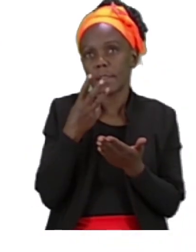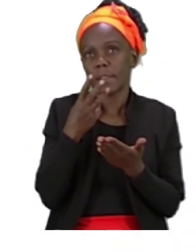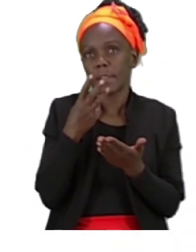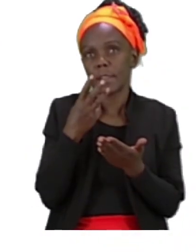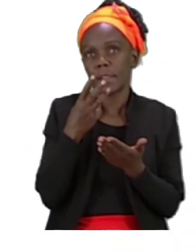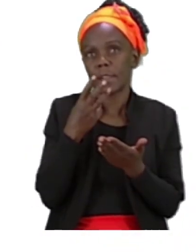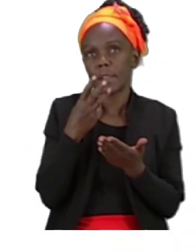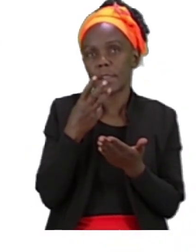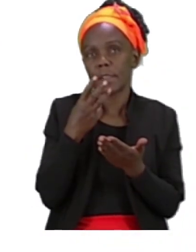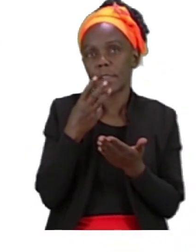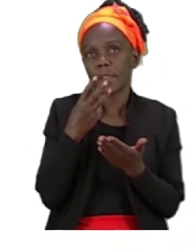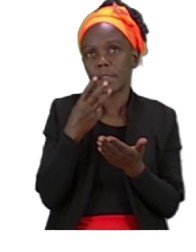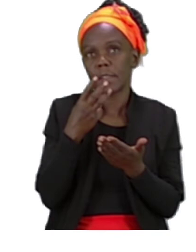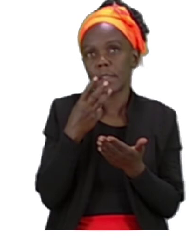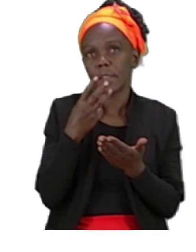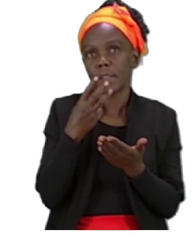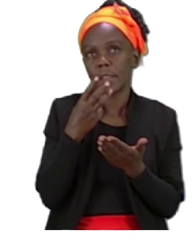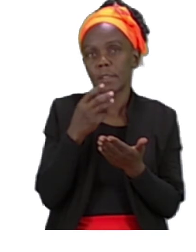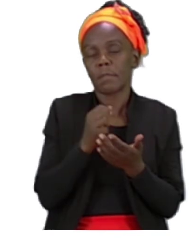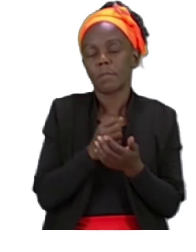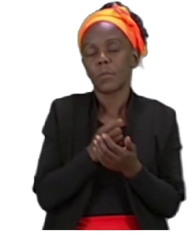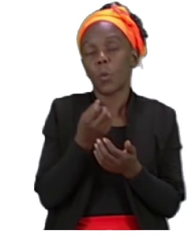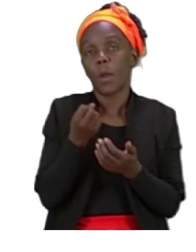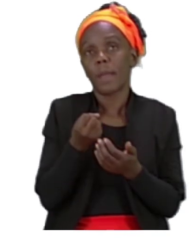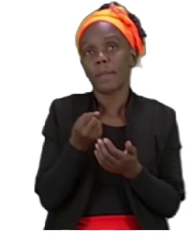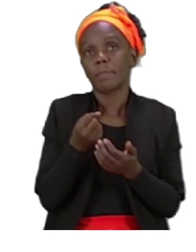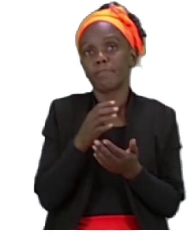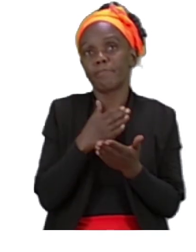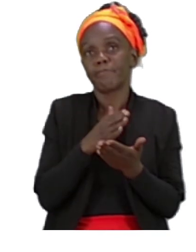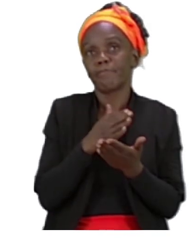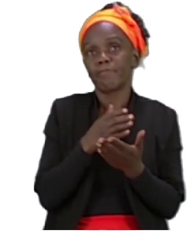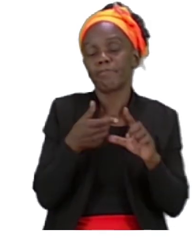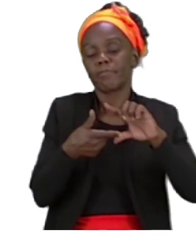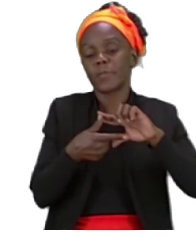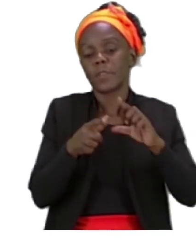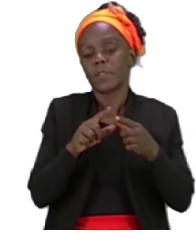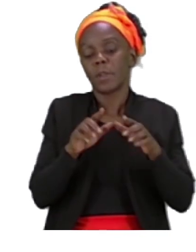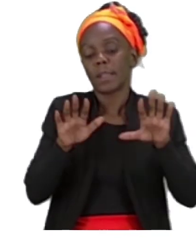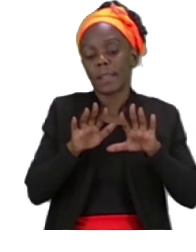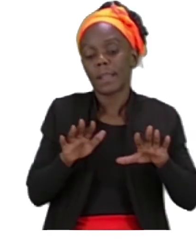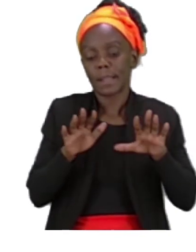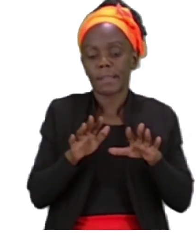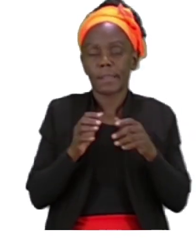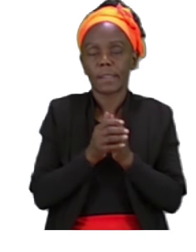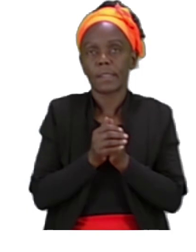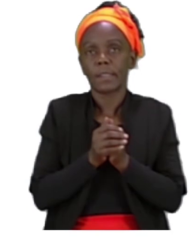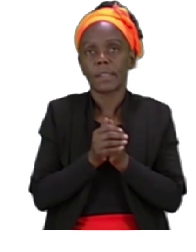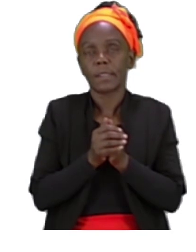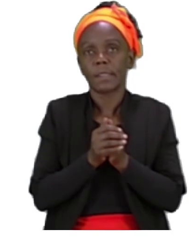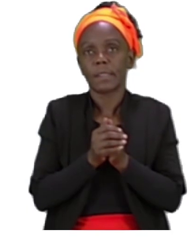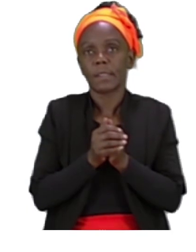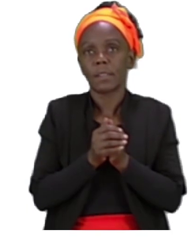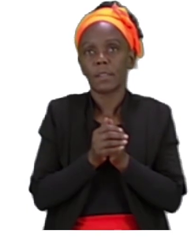to be doing some 2D shapes and with colors. So we first need to know